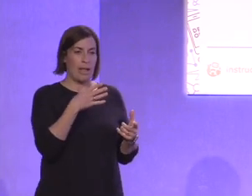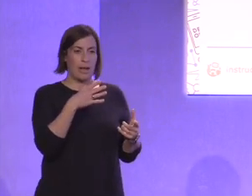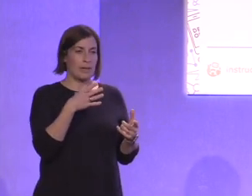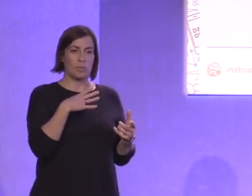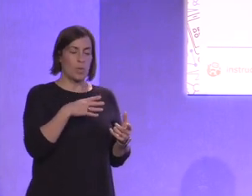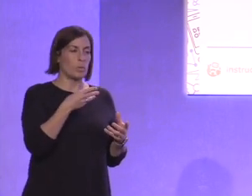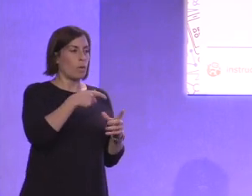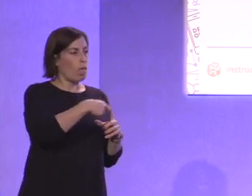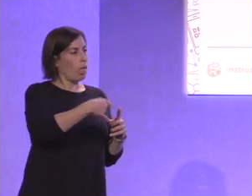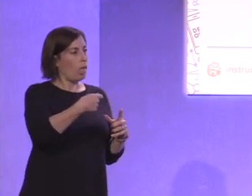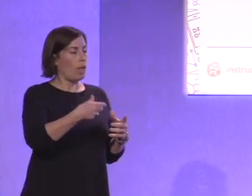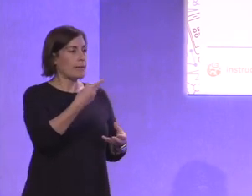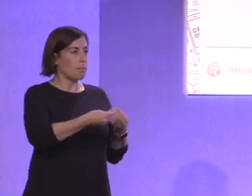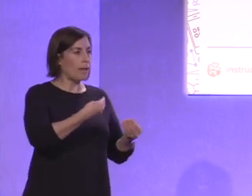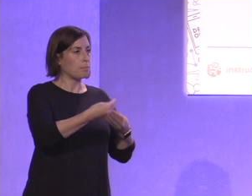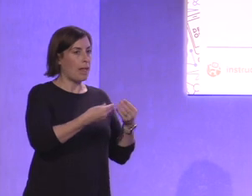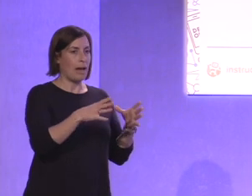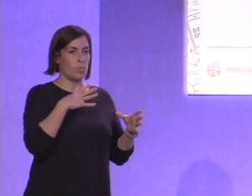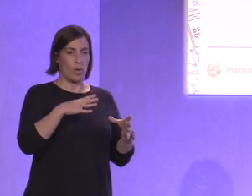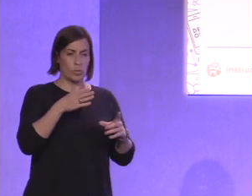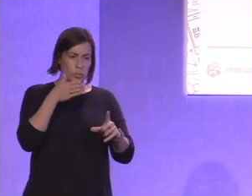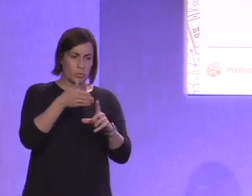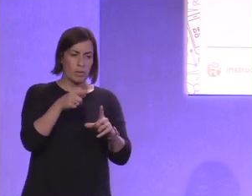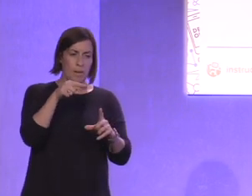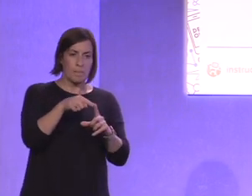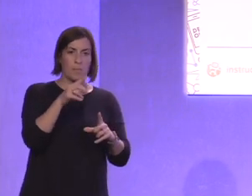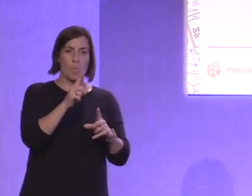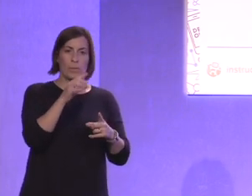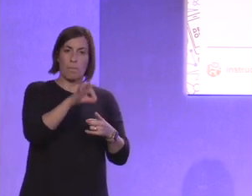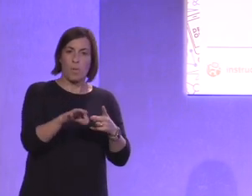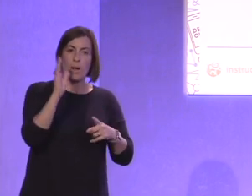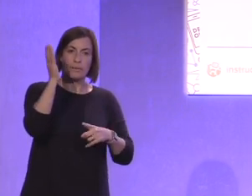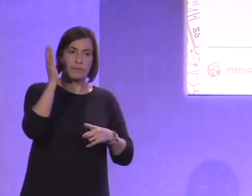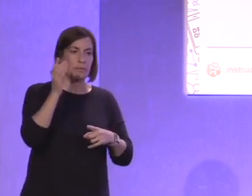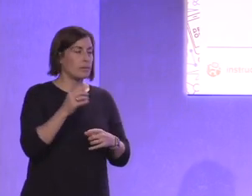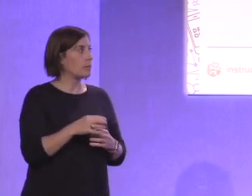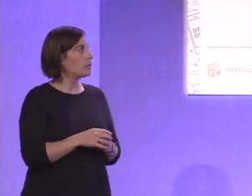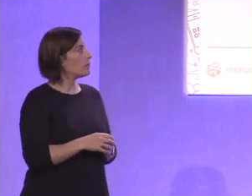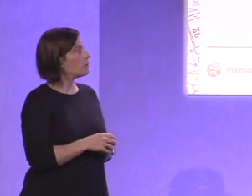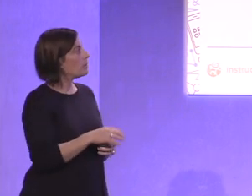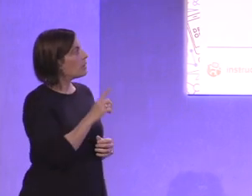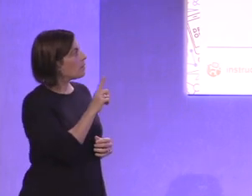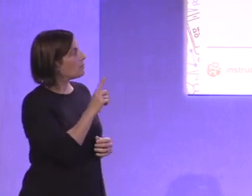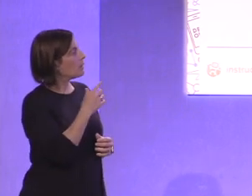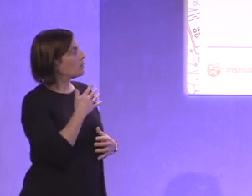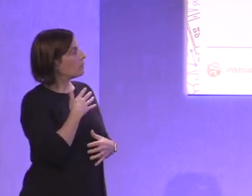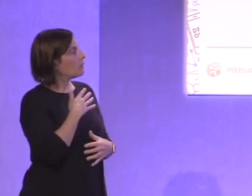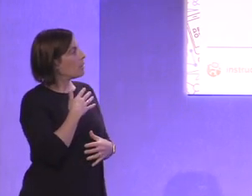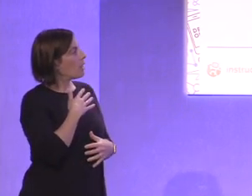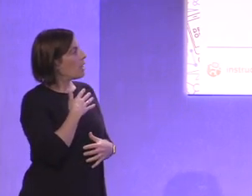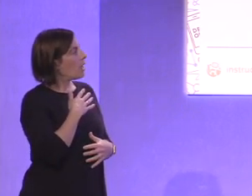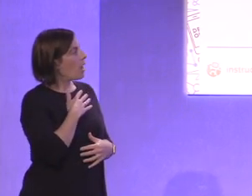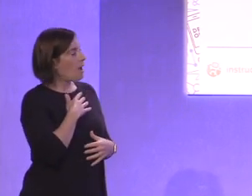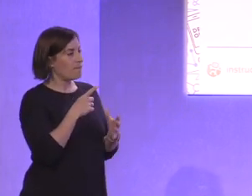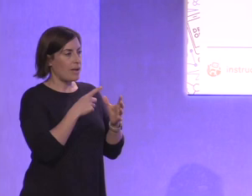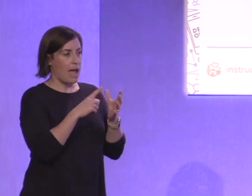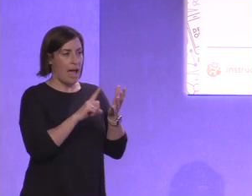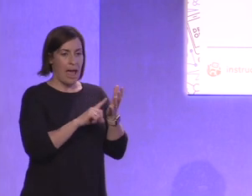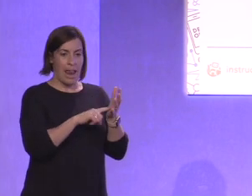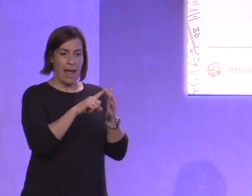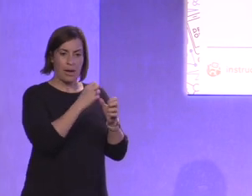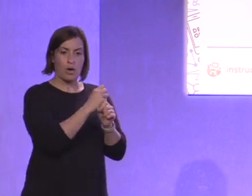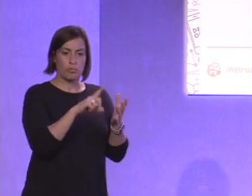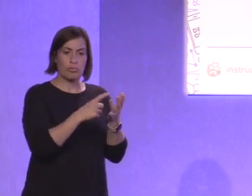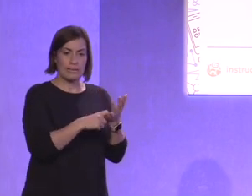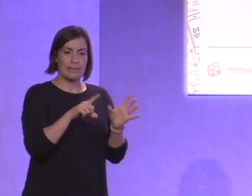So I figured I'd use the allegory, I might stretch the allegory of a game.